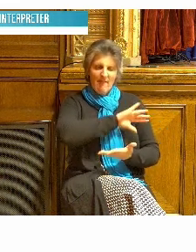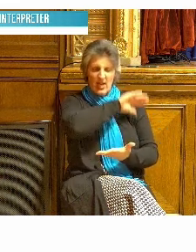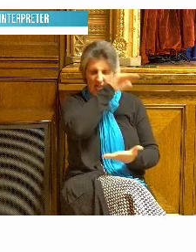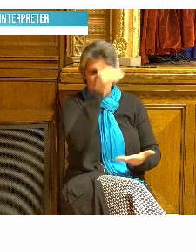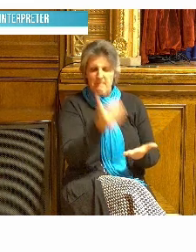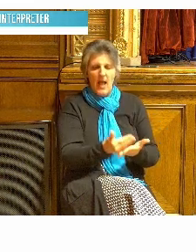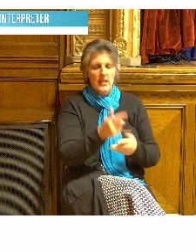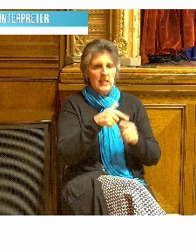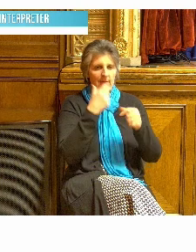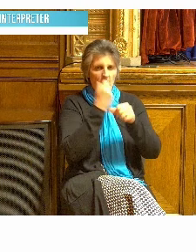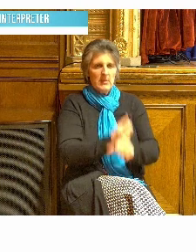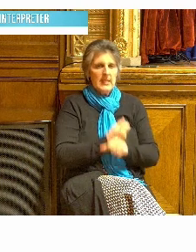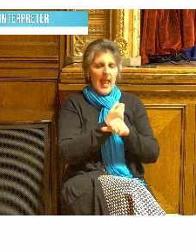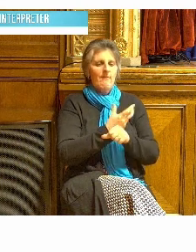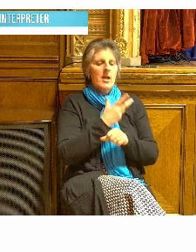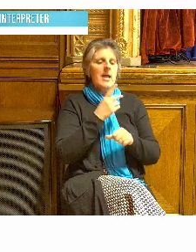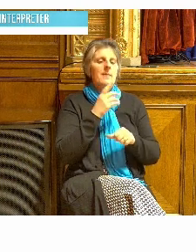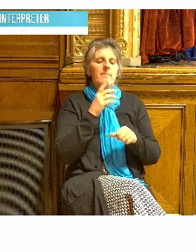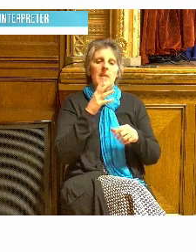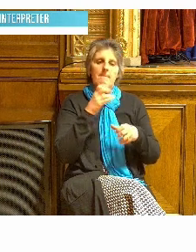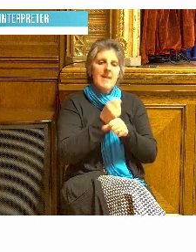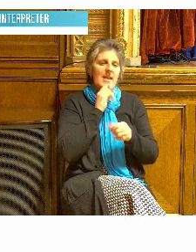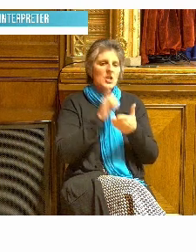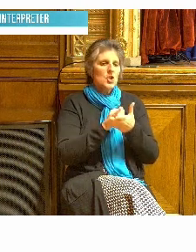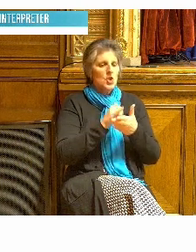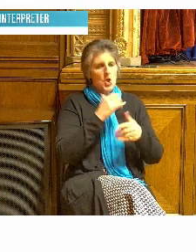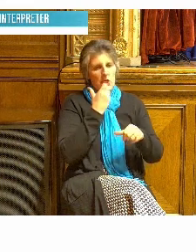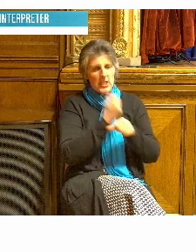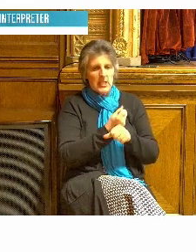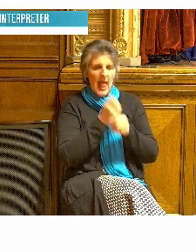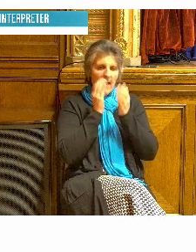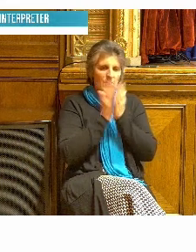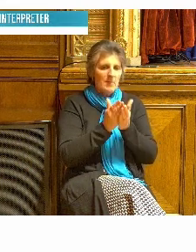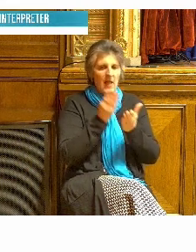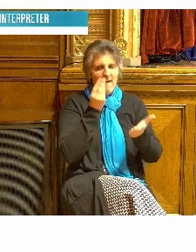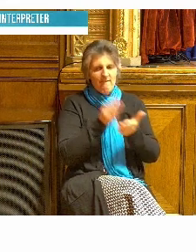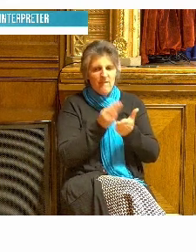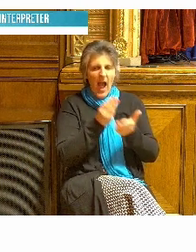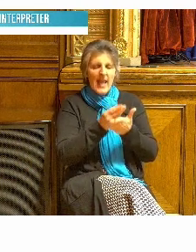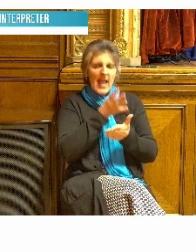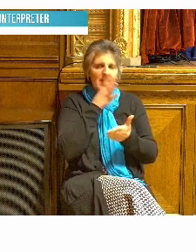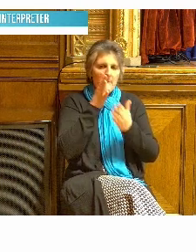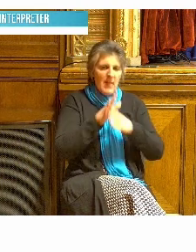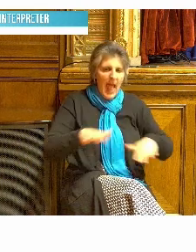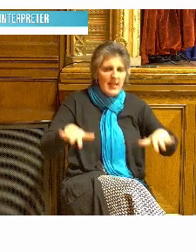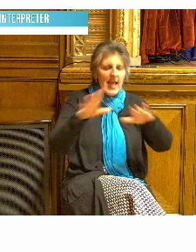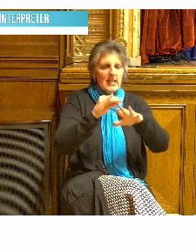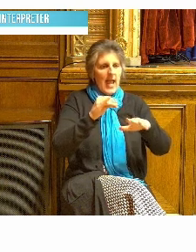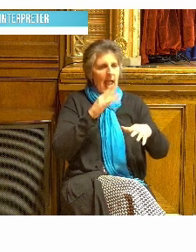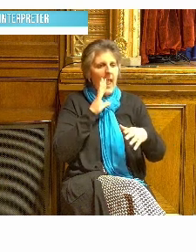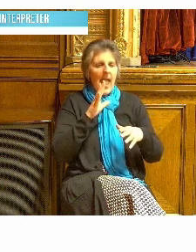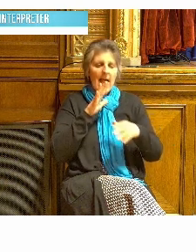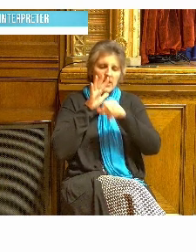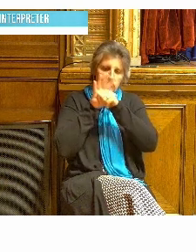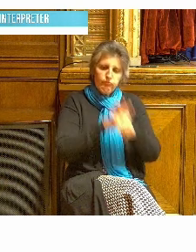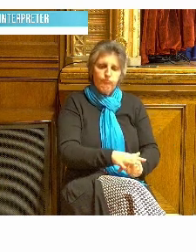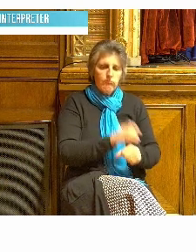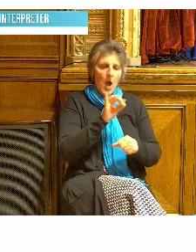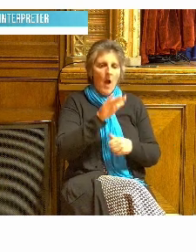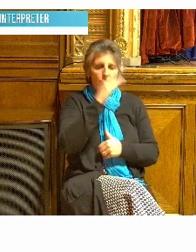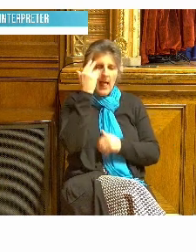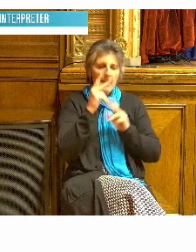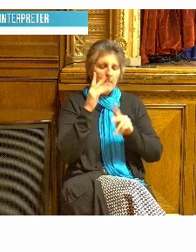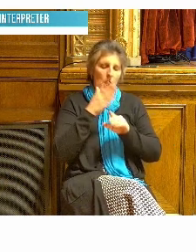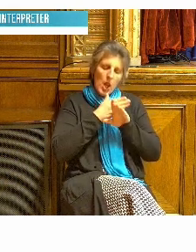immensely from slavery, ensuring slave ships, financing plantations, and ensuring continued oppression of Black people